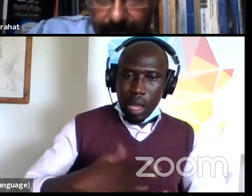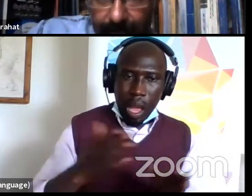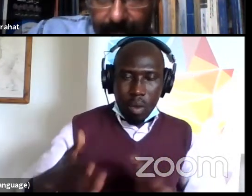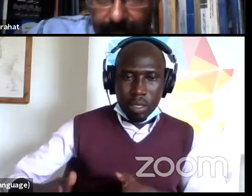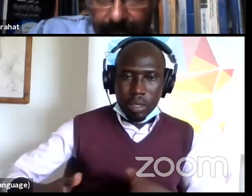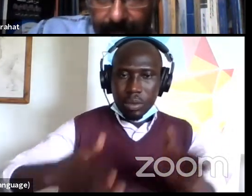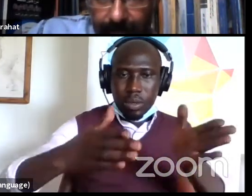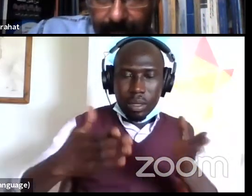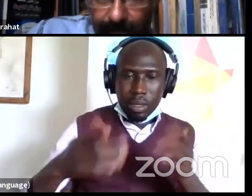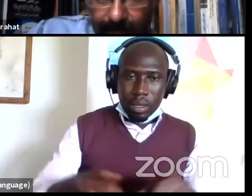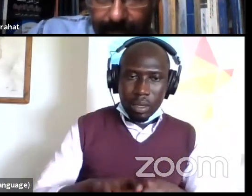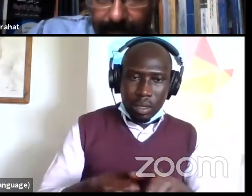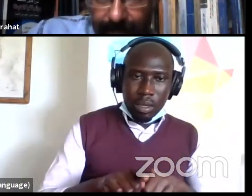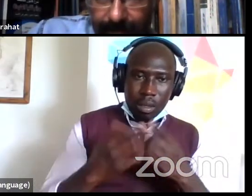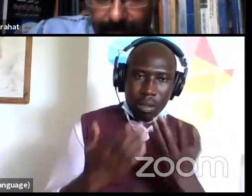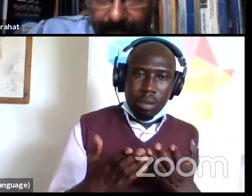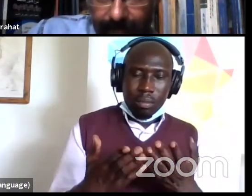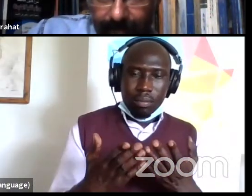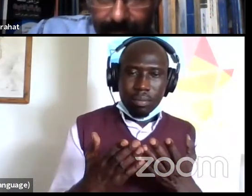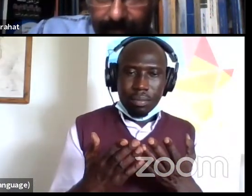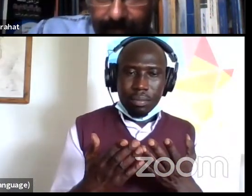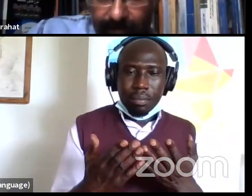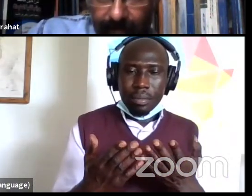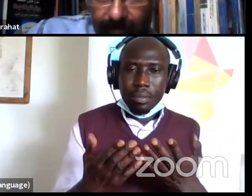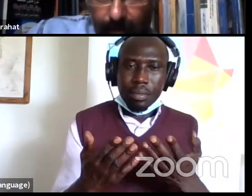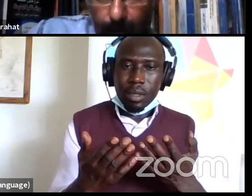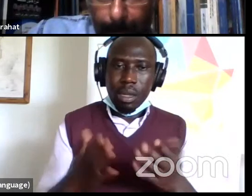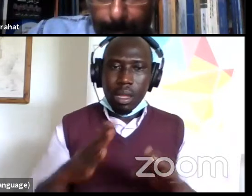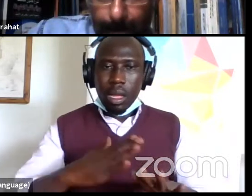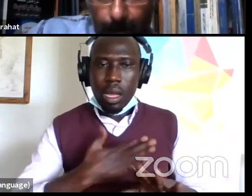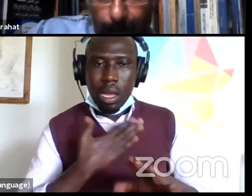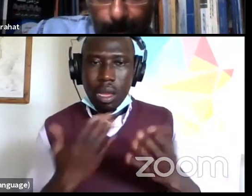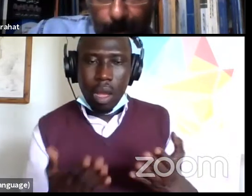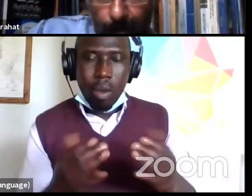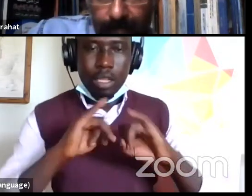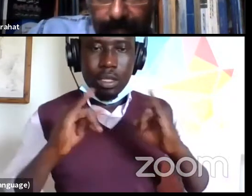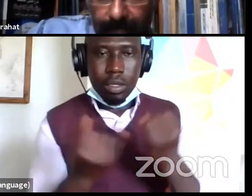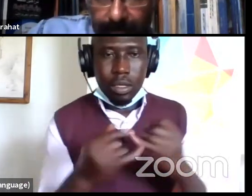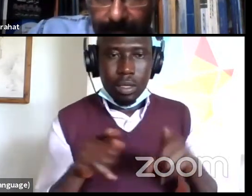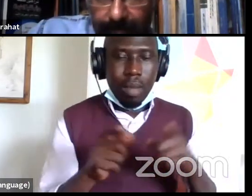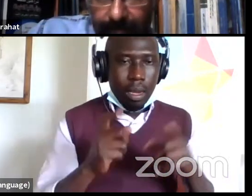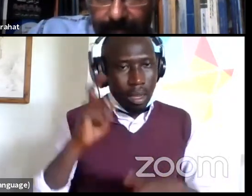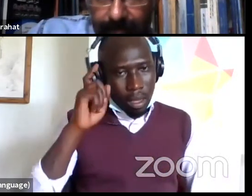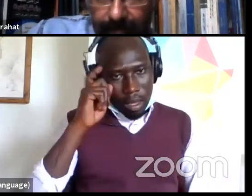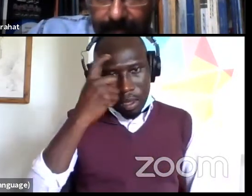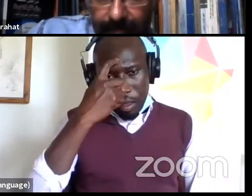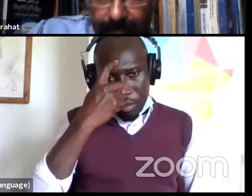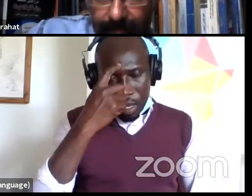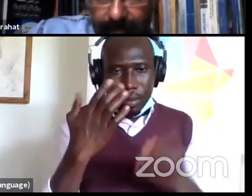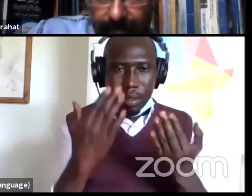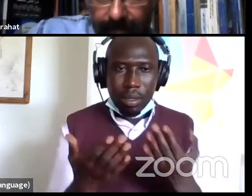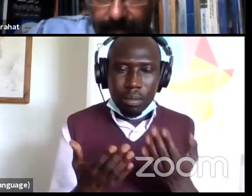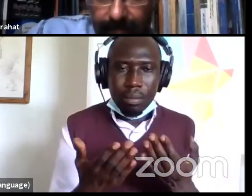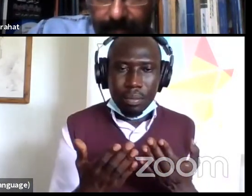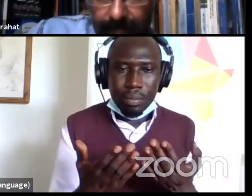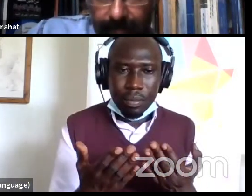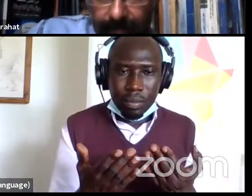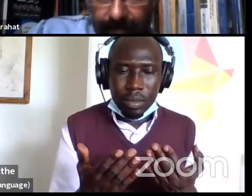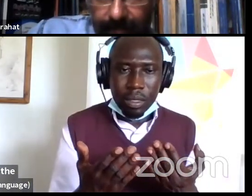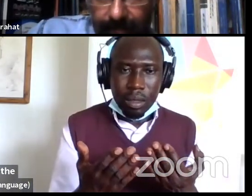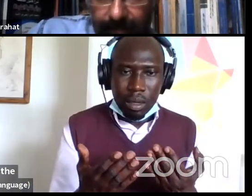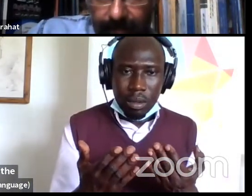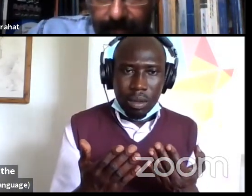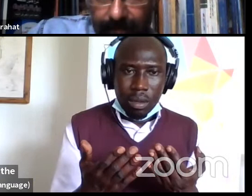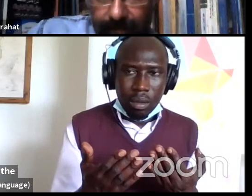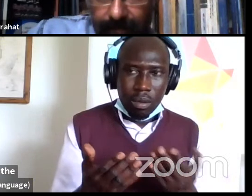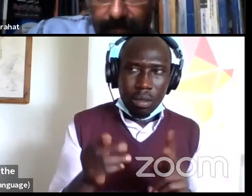and how transparent are our institutions and governments with the people,